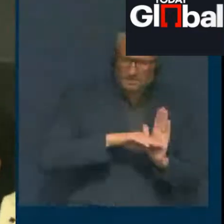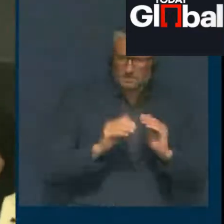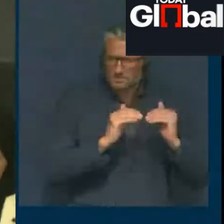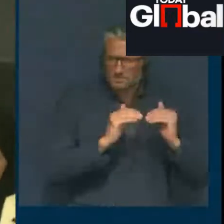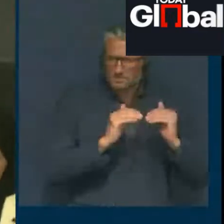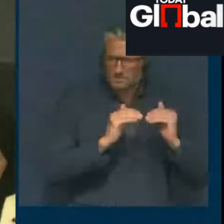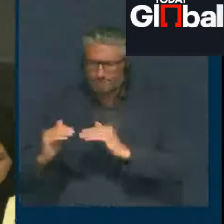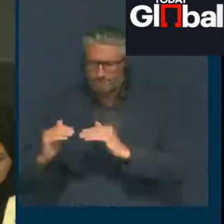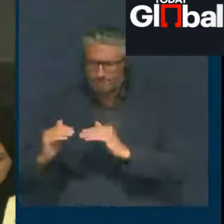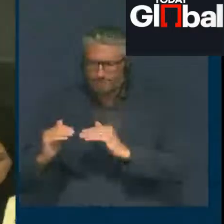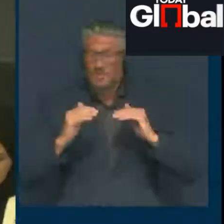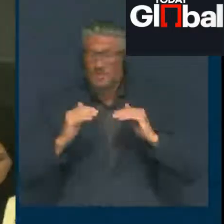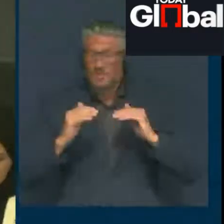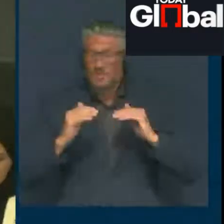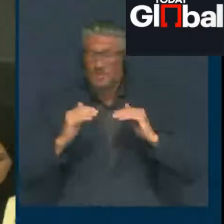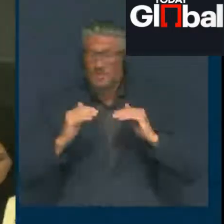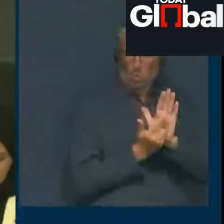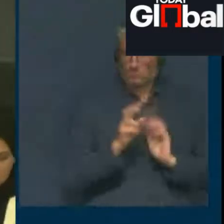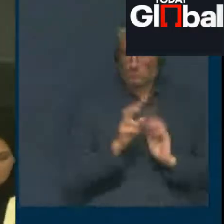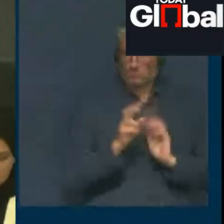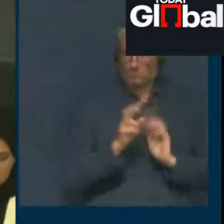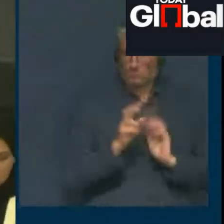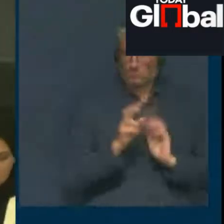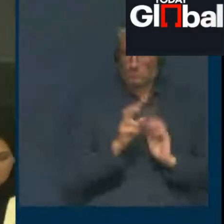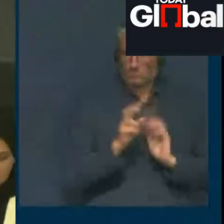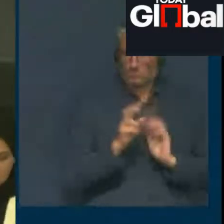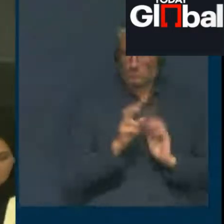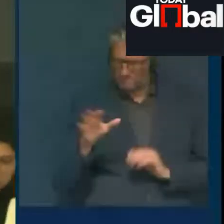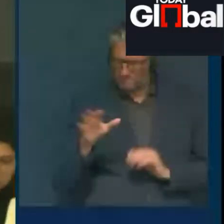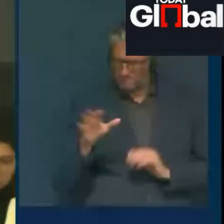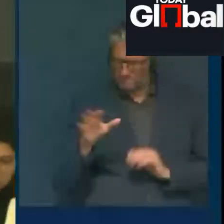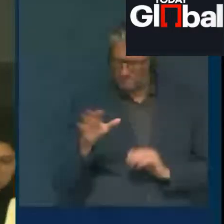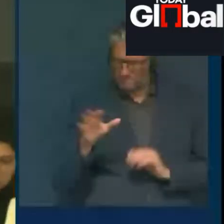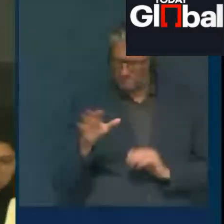Law 25 has taken them into account.